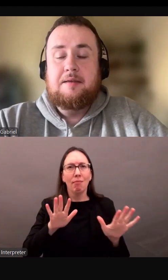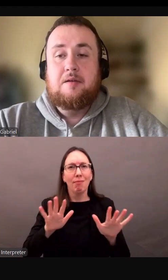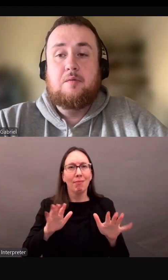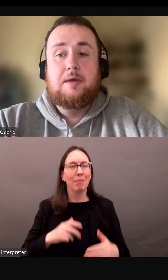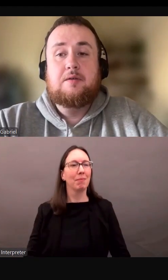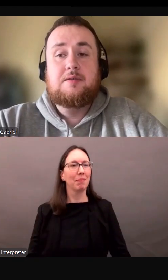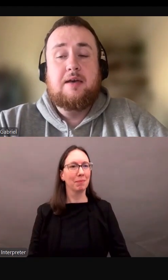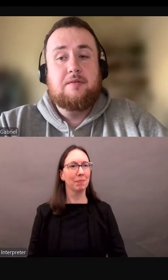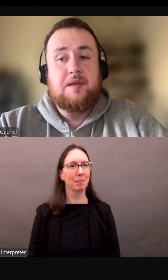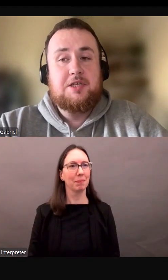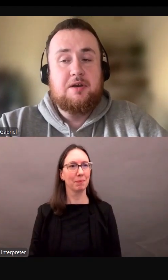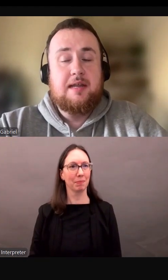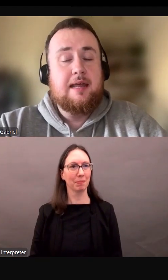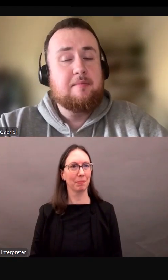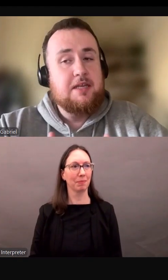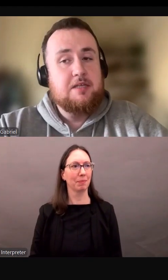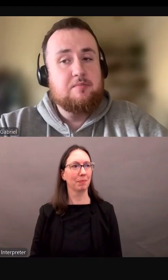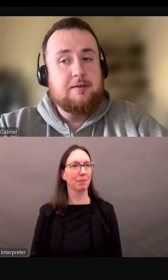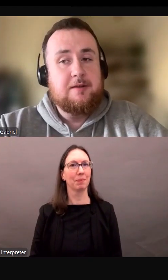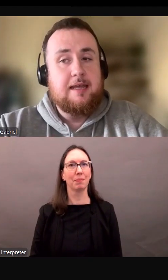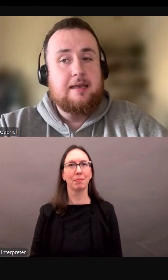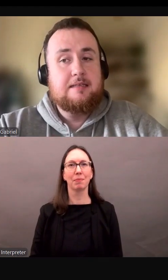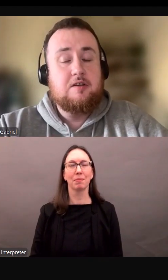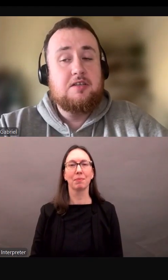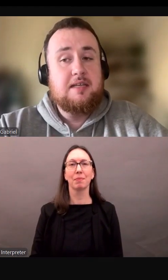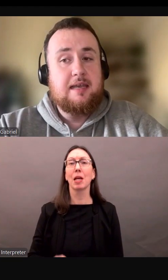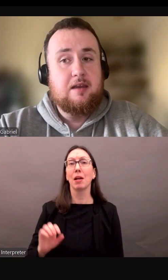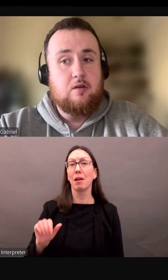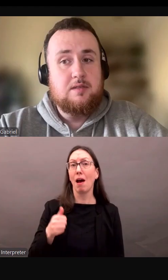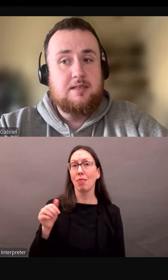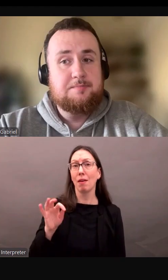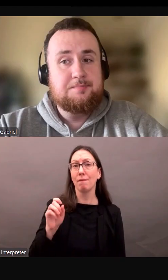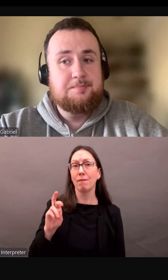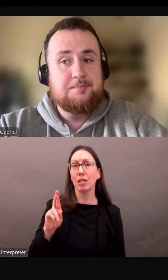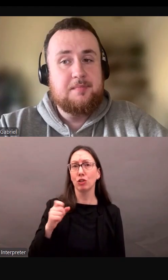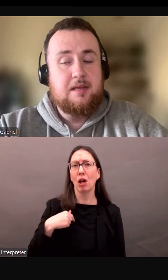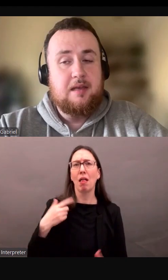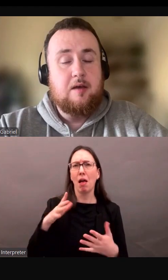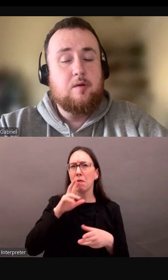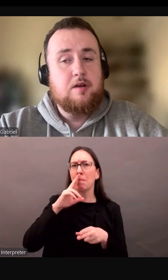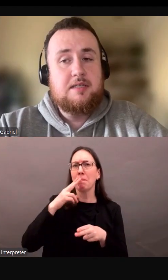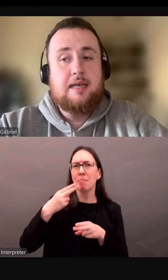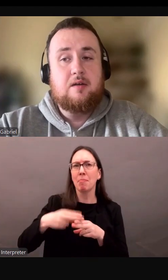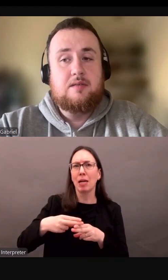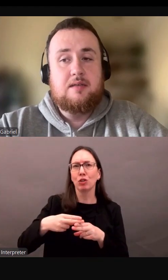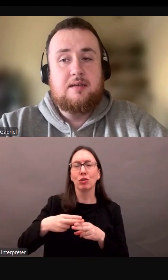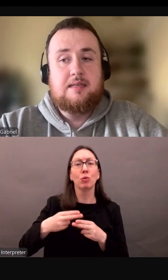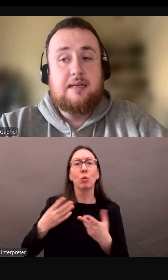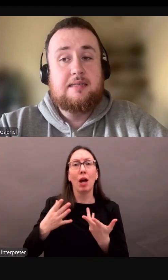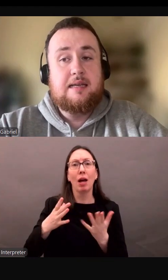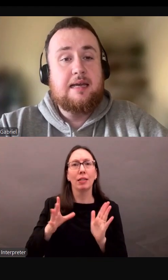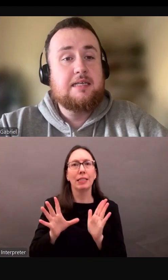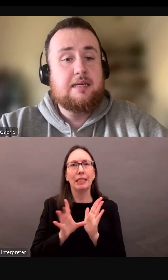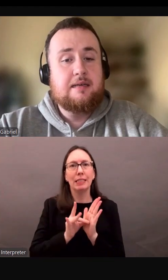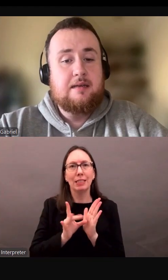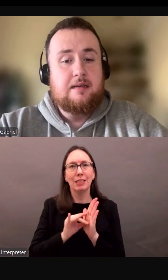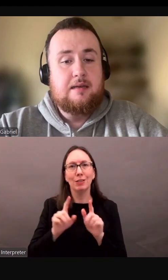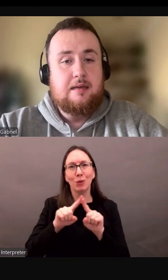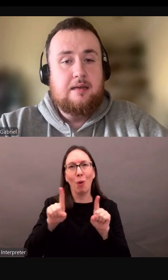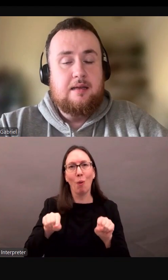Then we also have a feature that I mentioned briefly, is our sticky notes. And what our sticky notes does is it